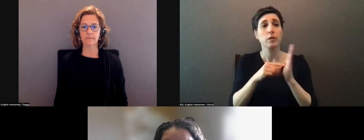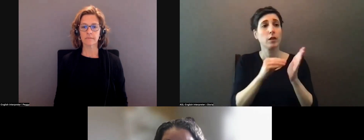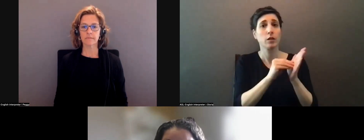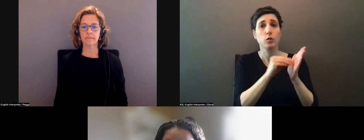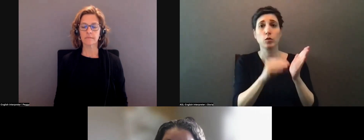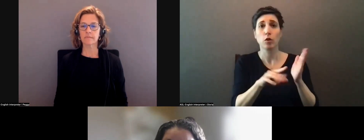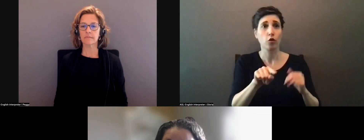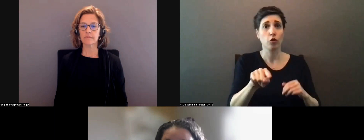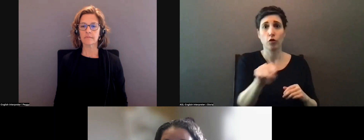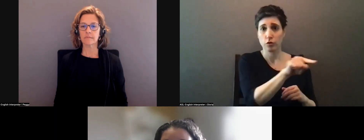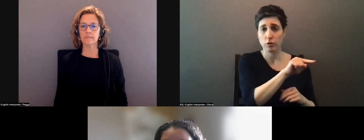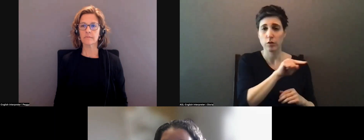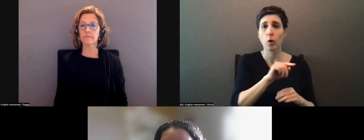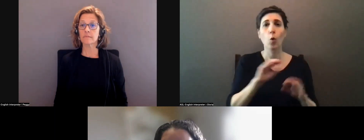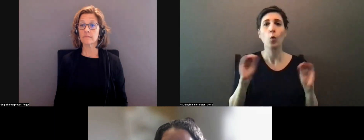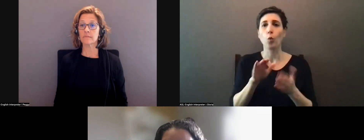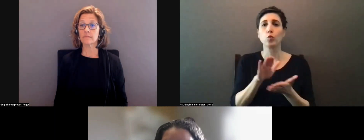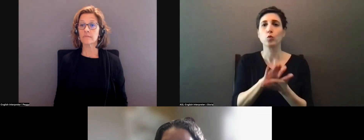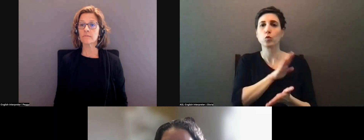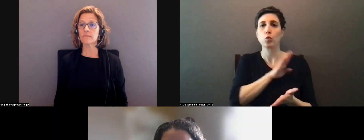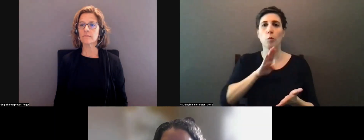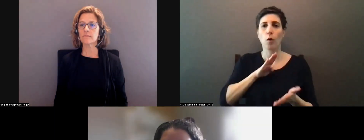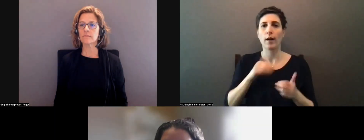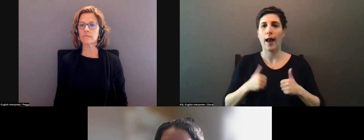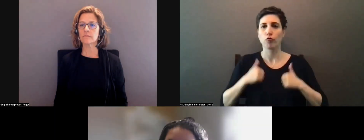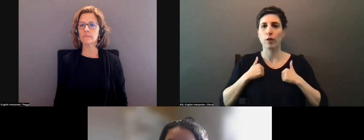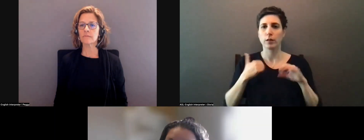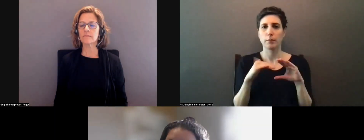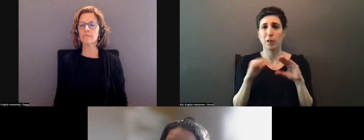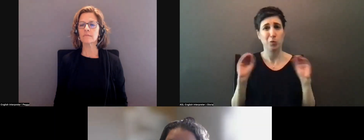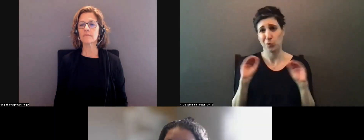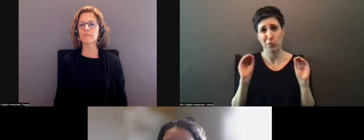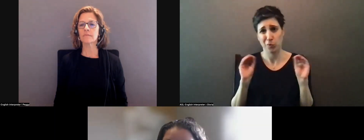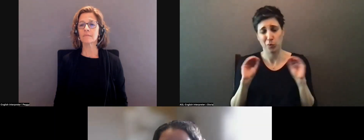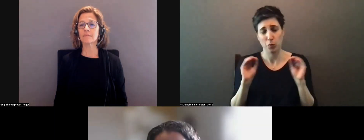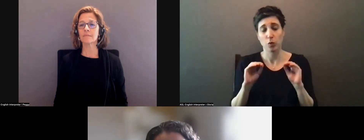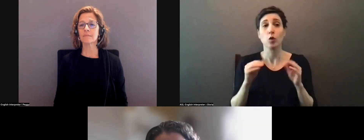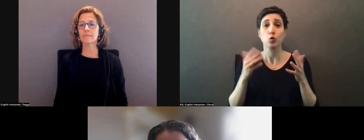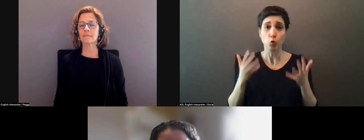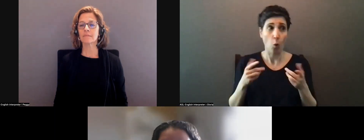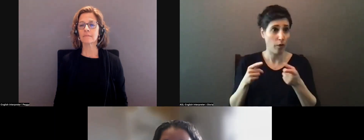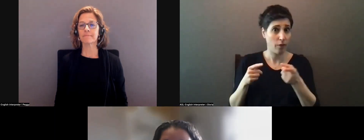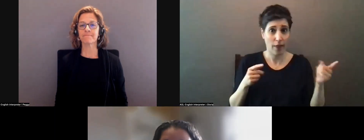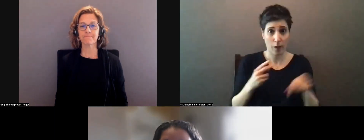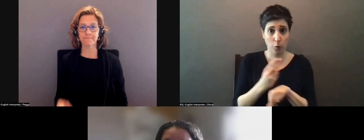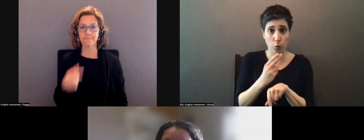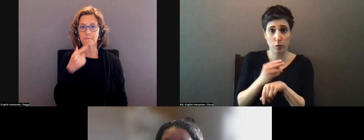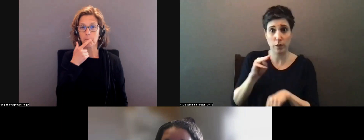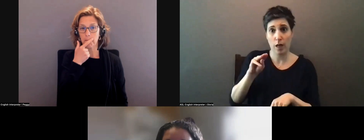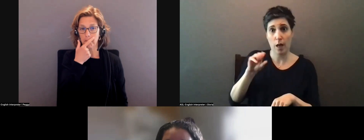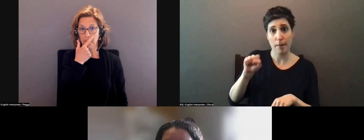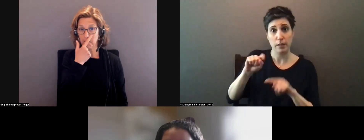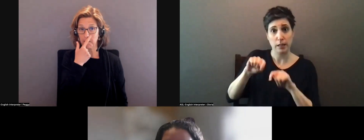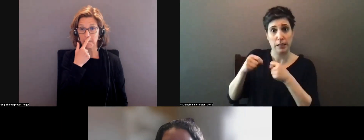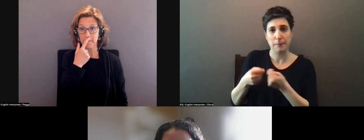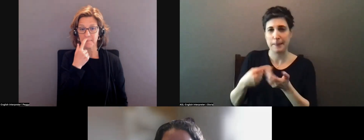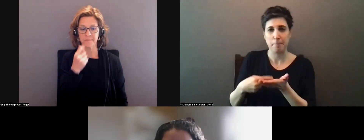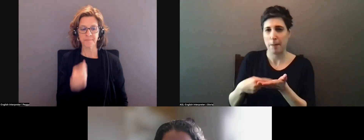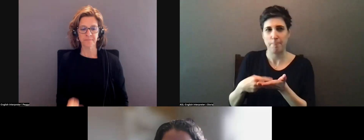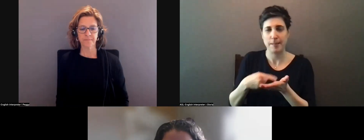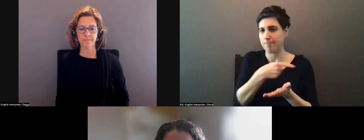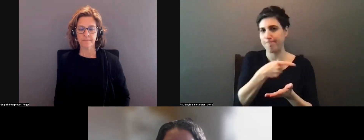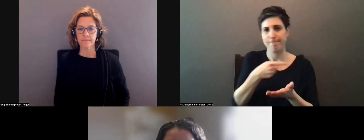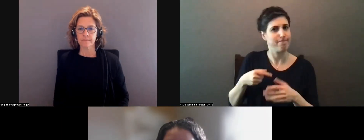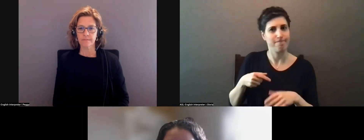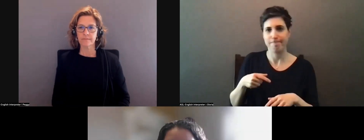board addresses. So, we do have some challenges using Teams and being able to have the full functionality of Teams because they're